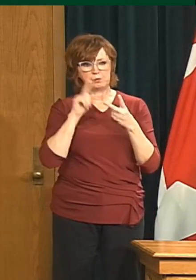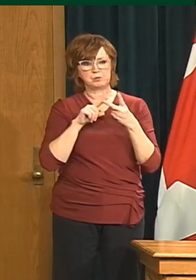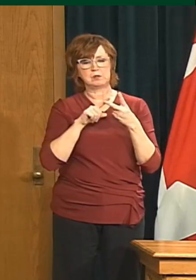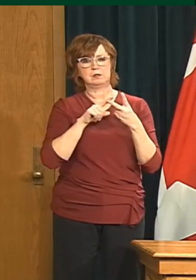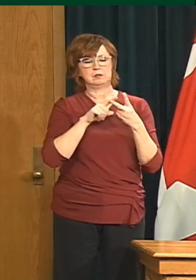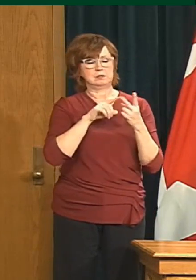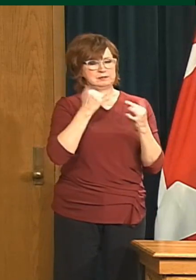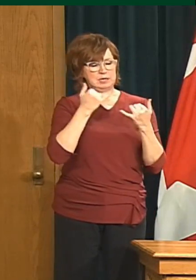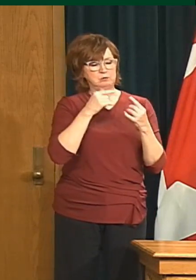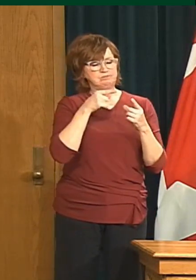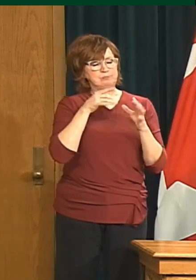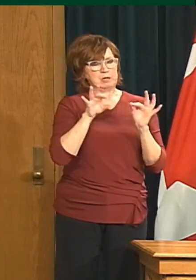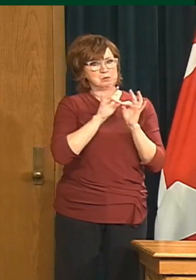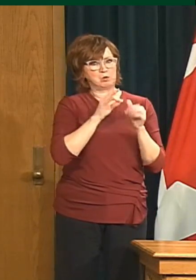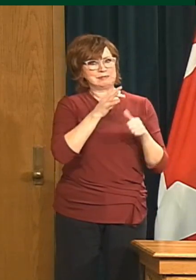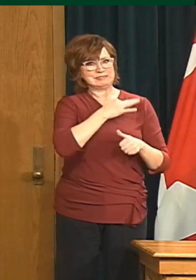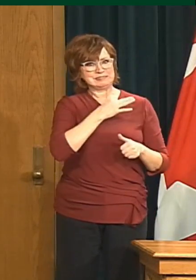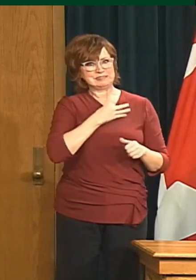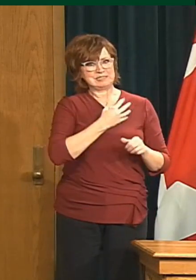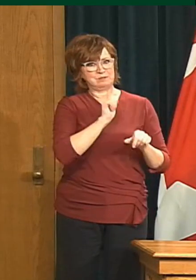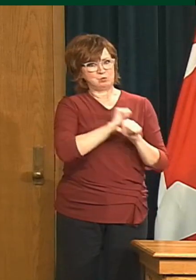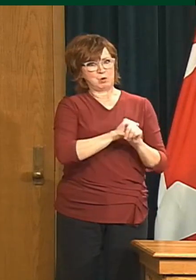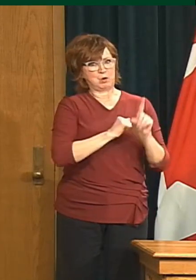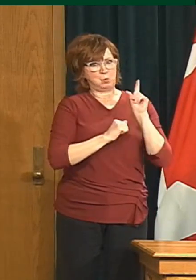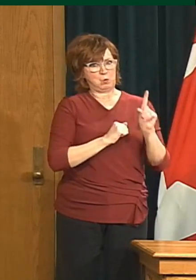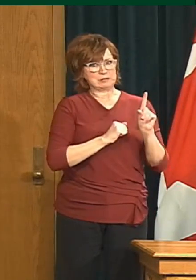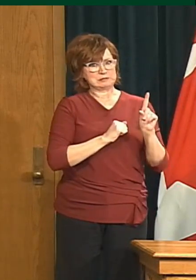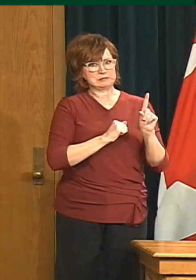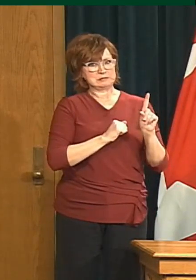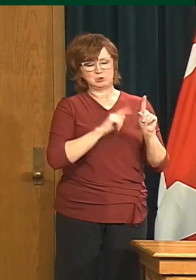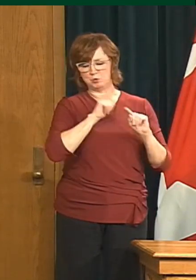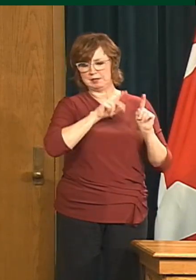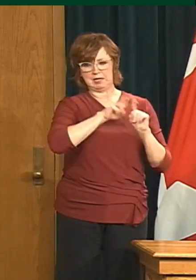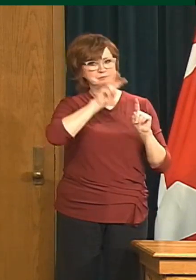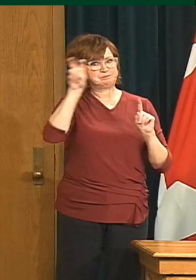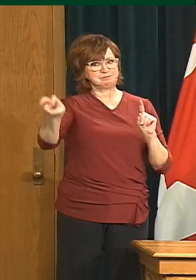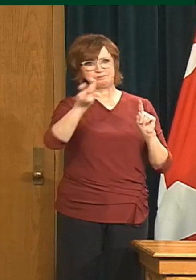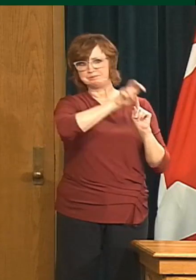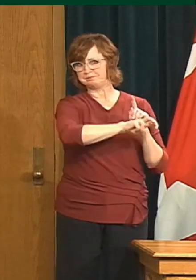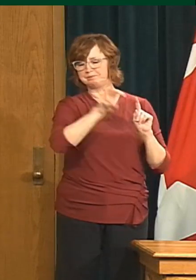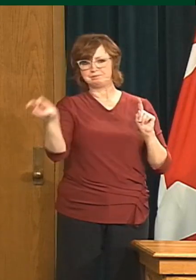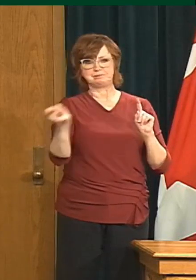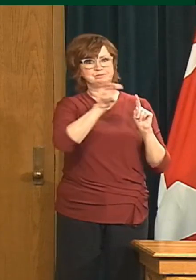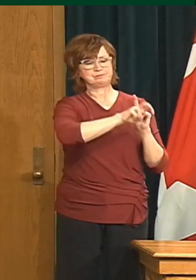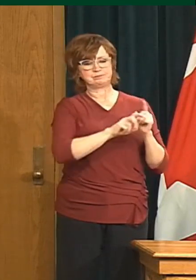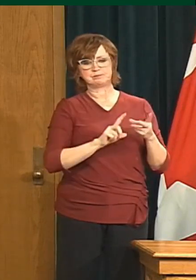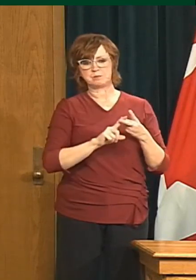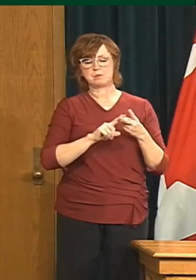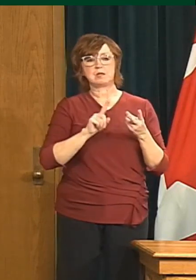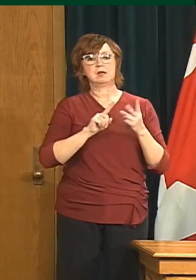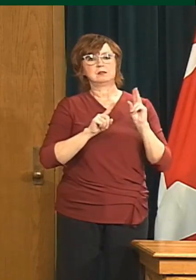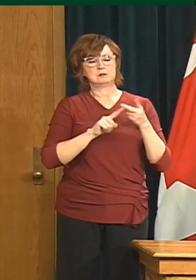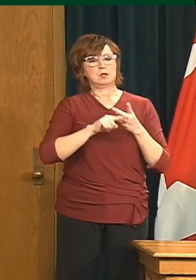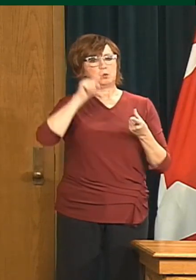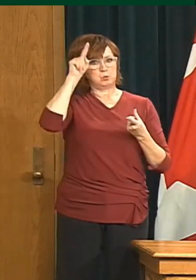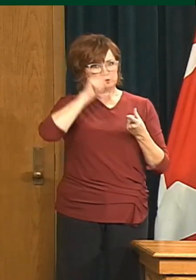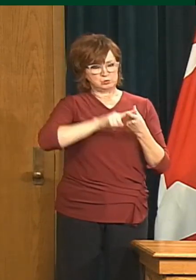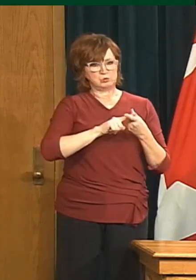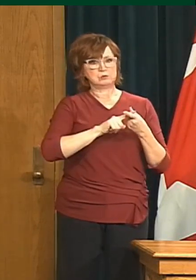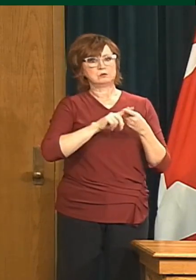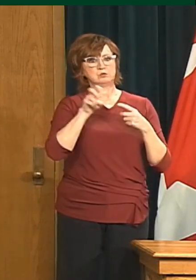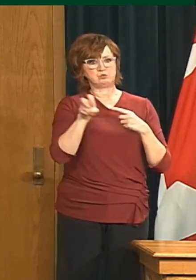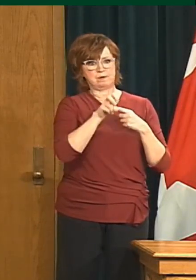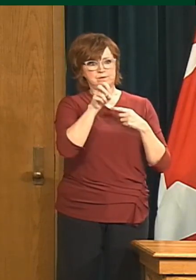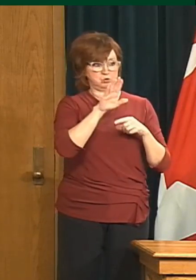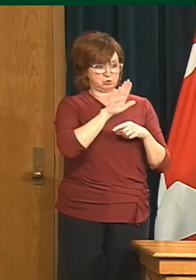facility. And where possible for other facilities, we minimize staff travel from between facilities.